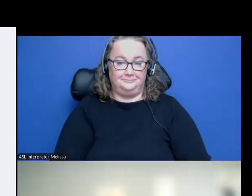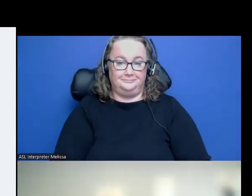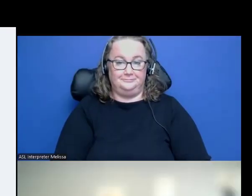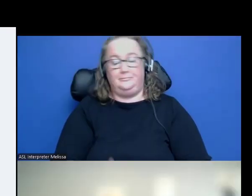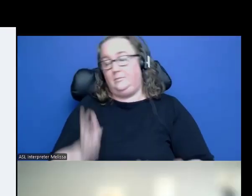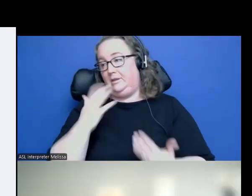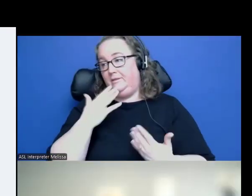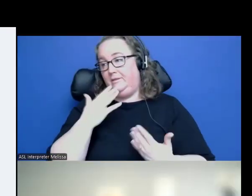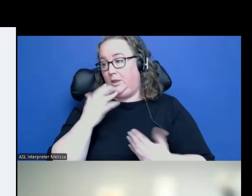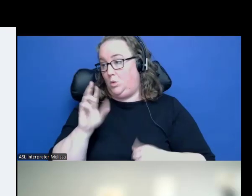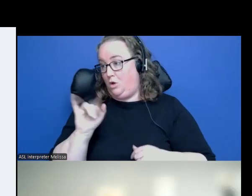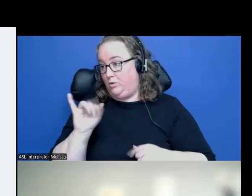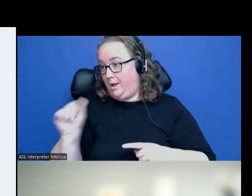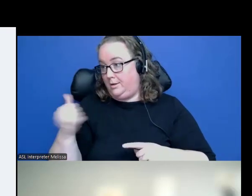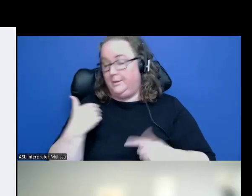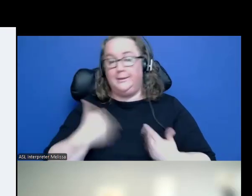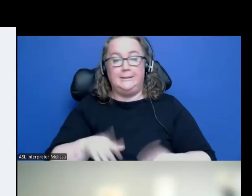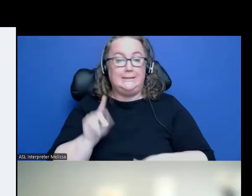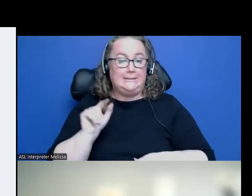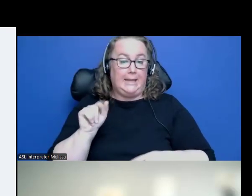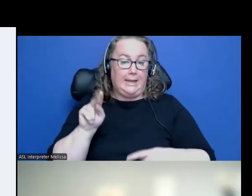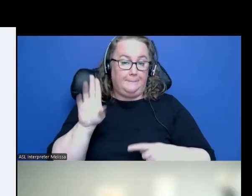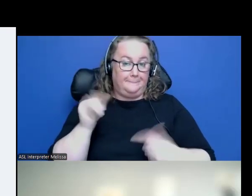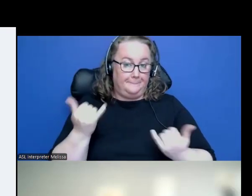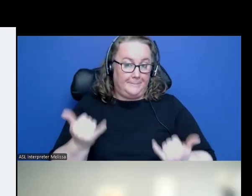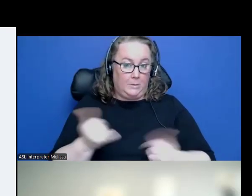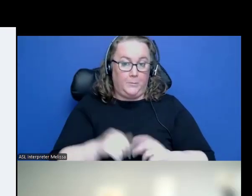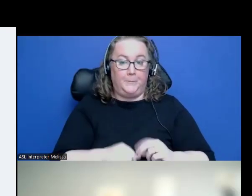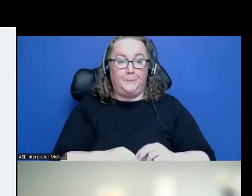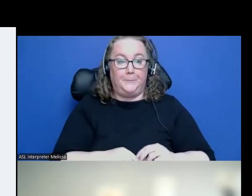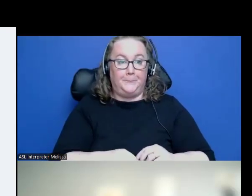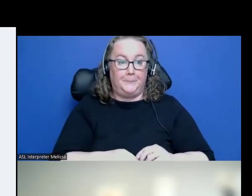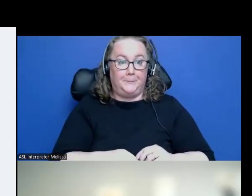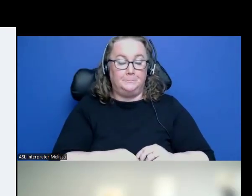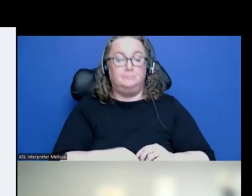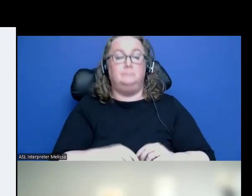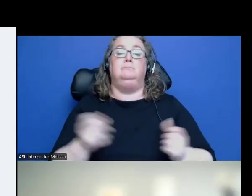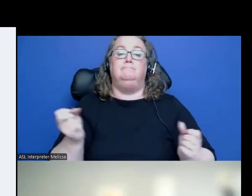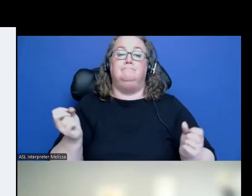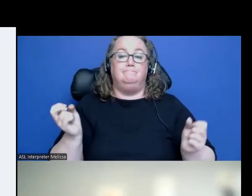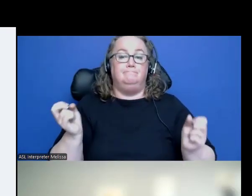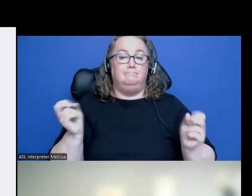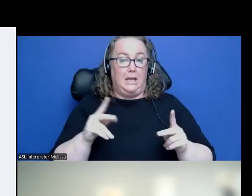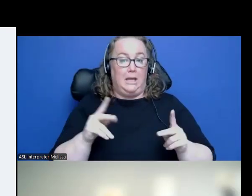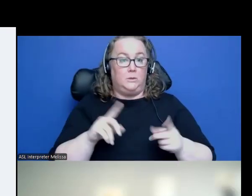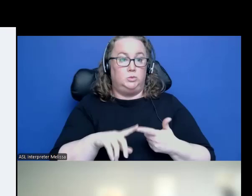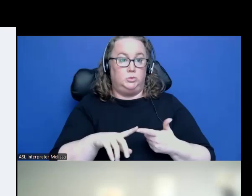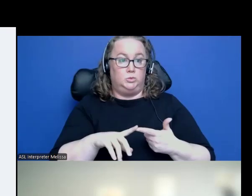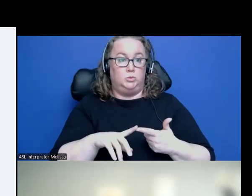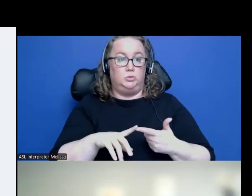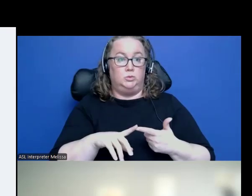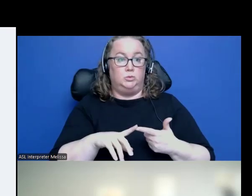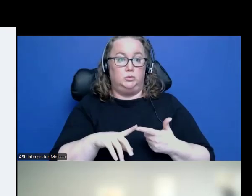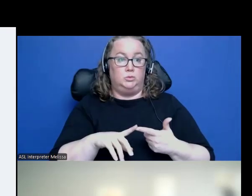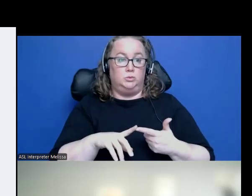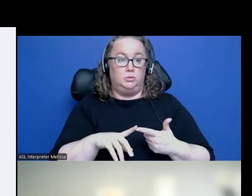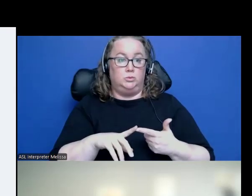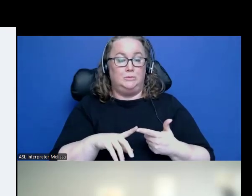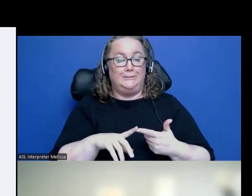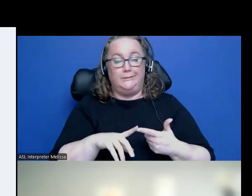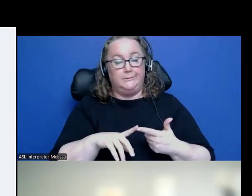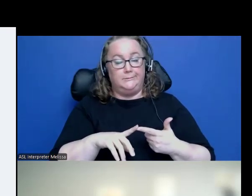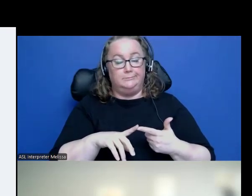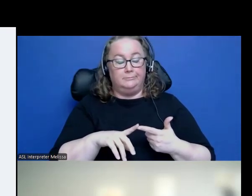Thank you, Ariana. This is Tatum. So we're back to